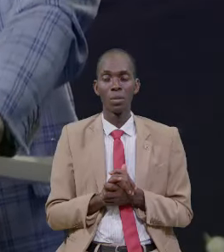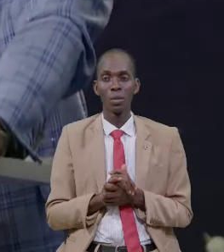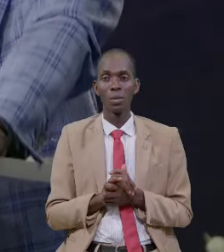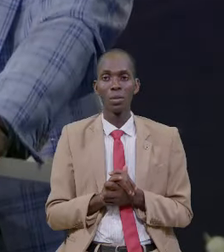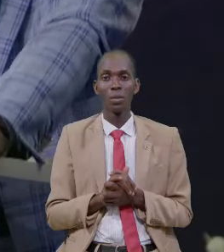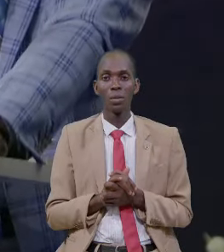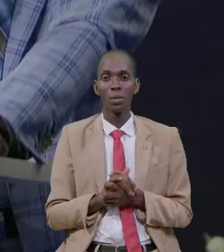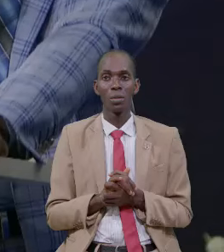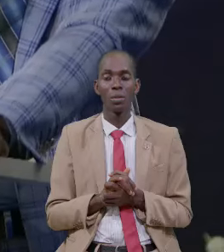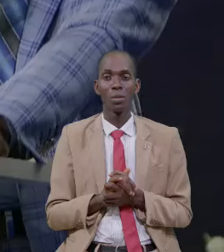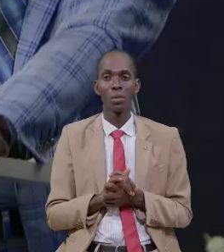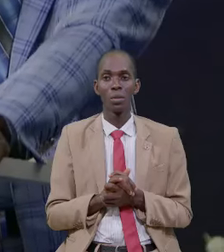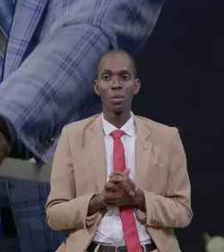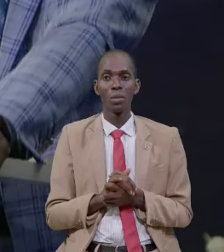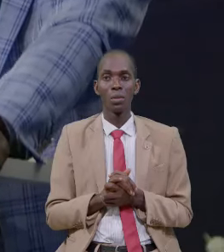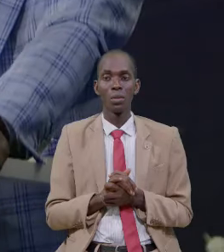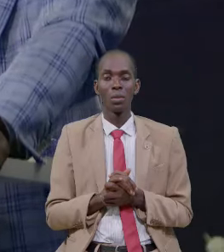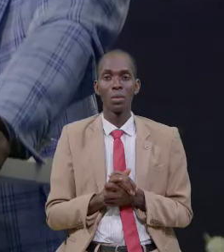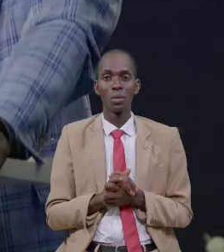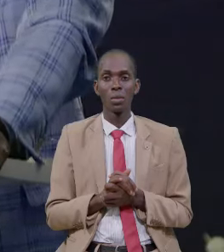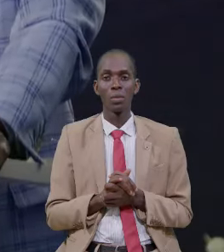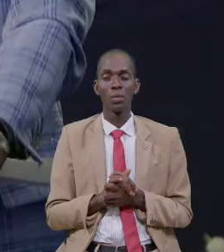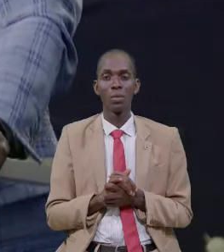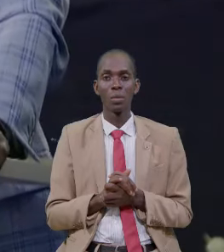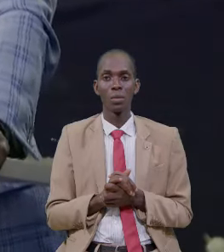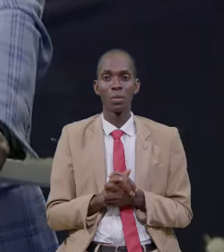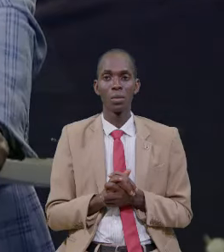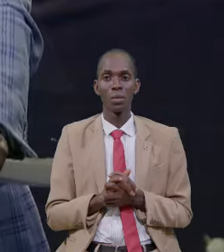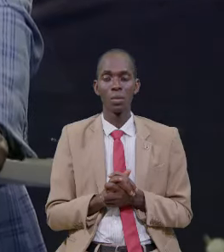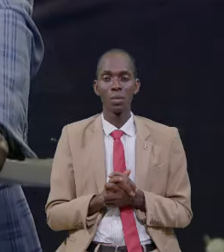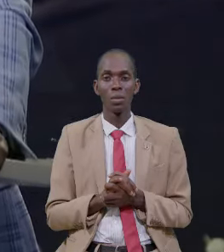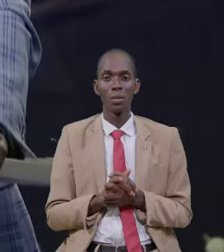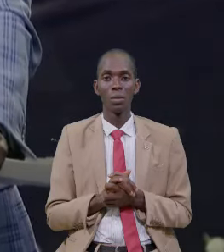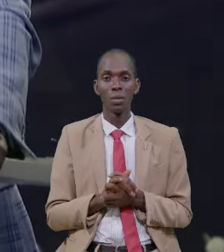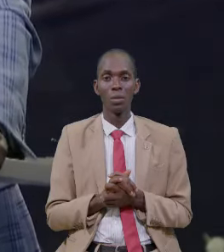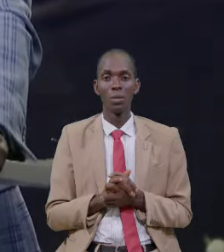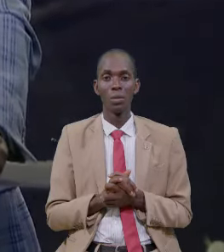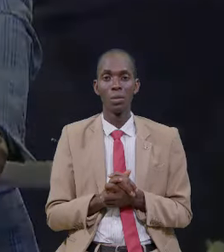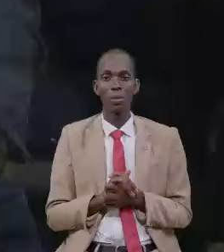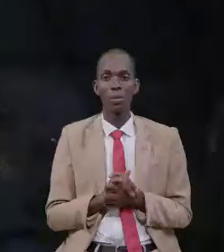row, please, can you raise your flag?